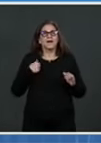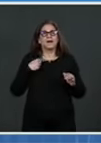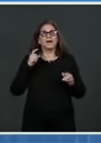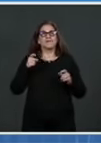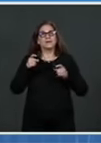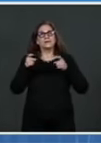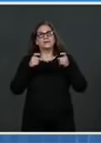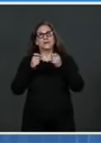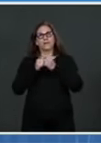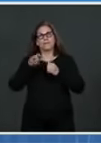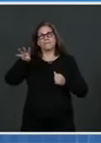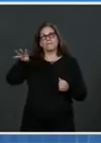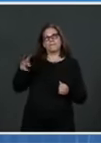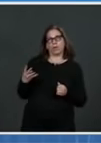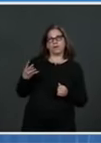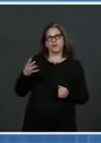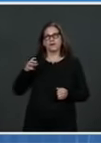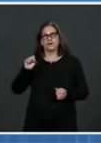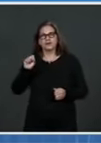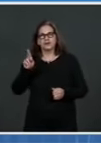Dr. Fauci, anything you want to add to that?